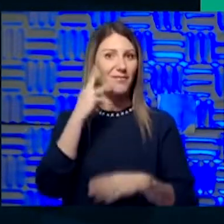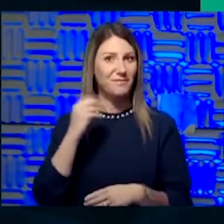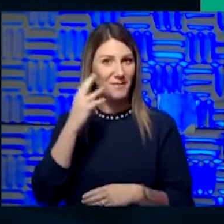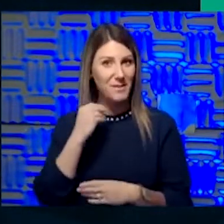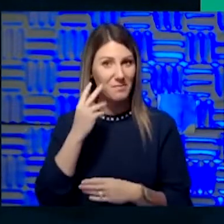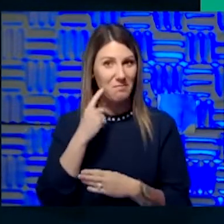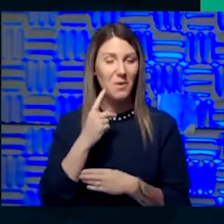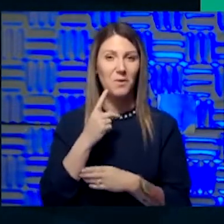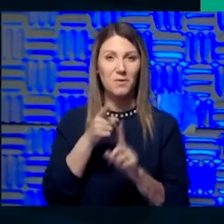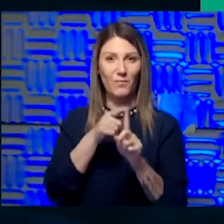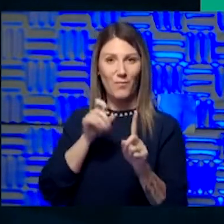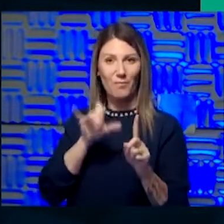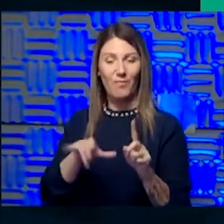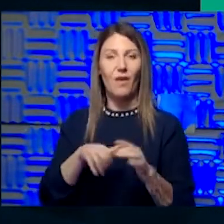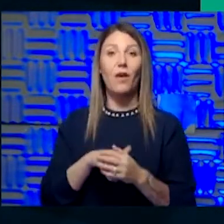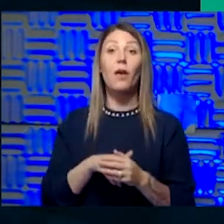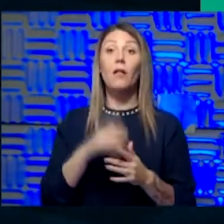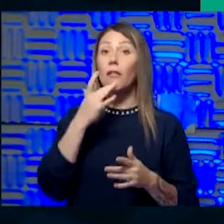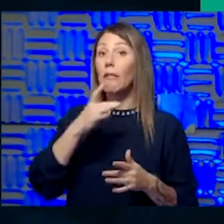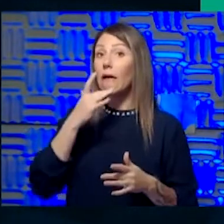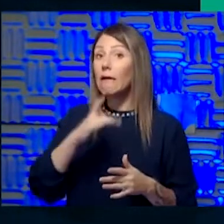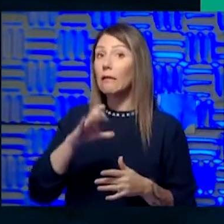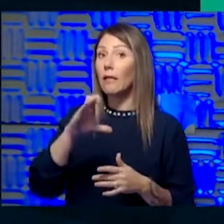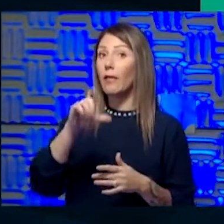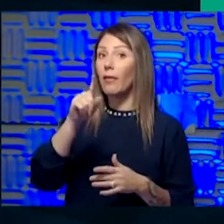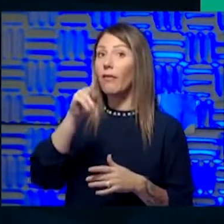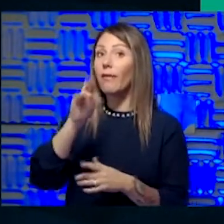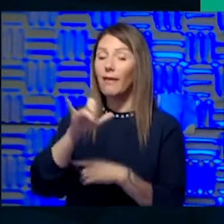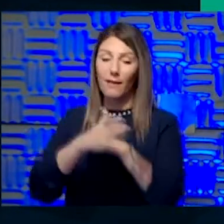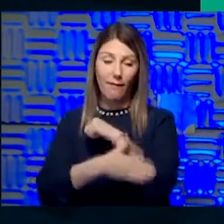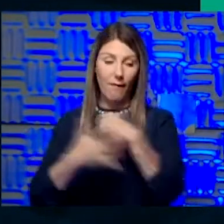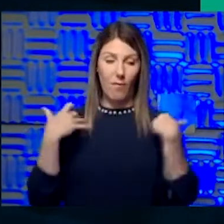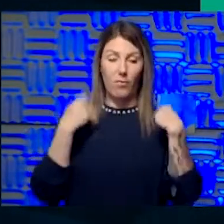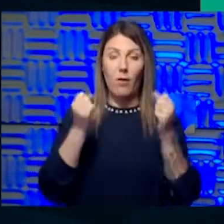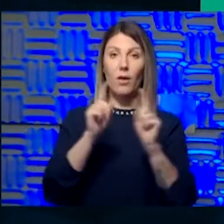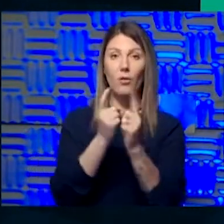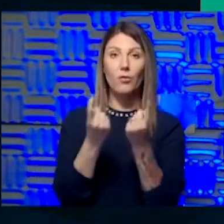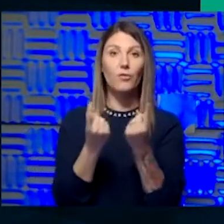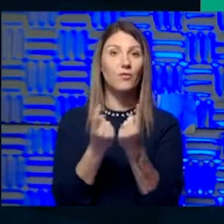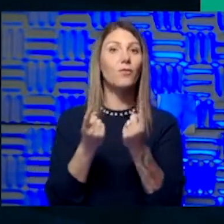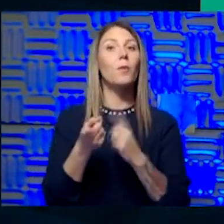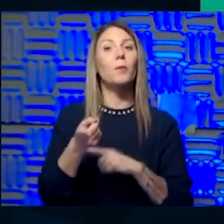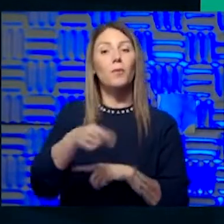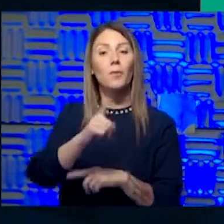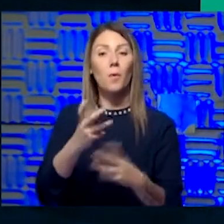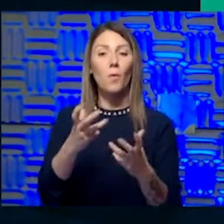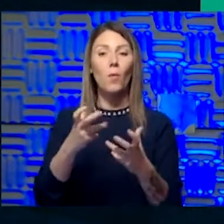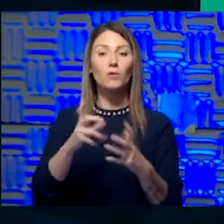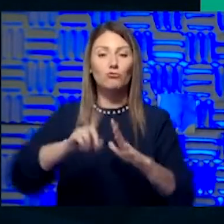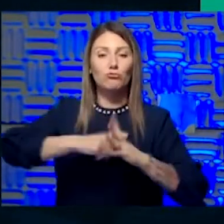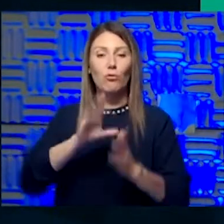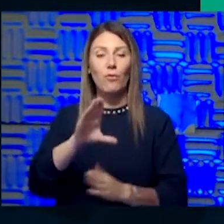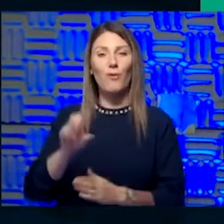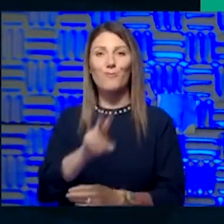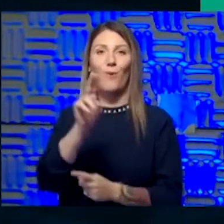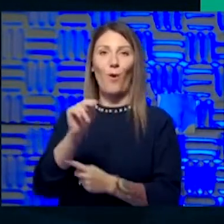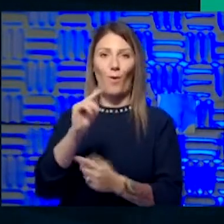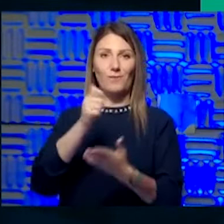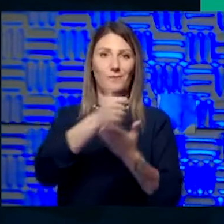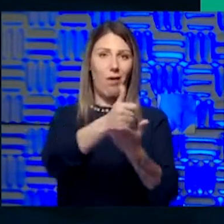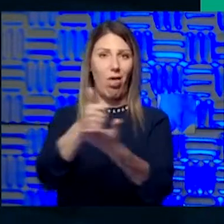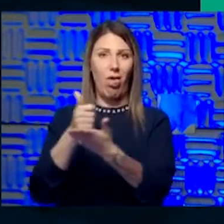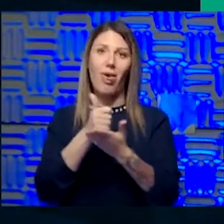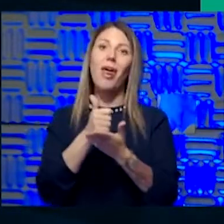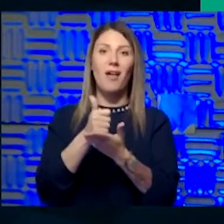that. So locally now, the Clay County Health Department is wanting to start their own to help the